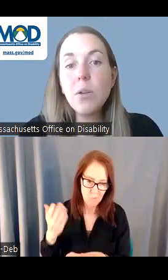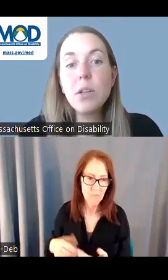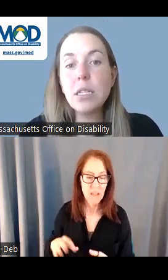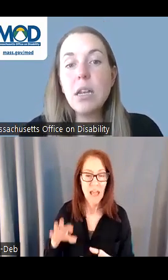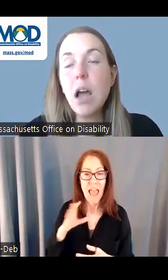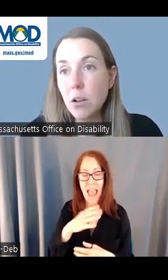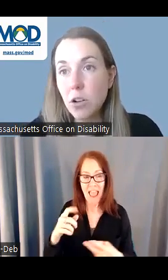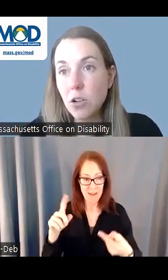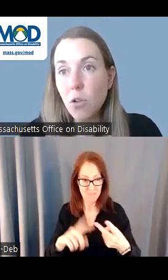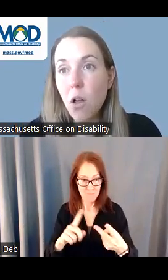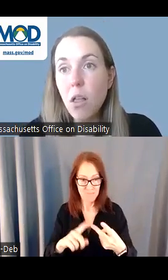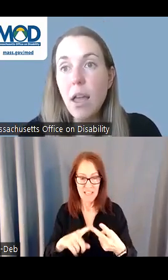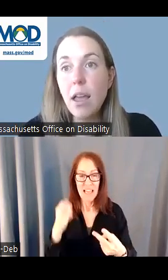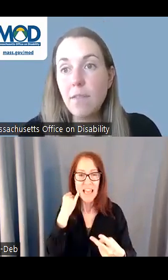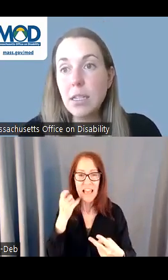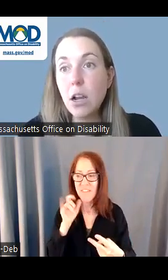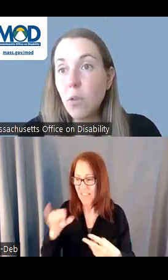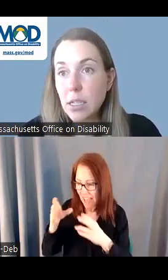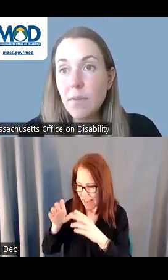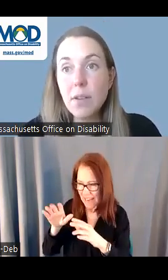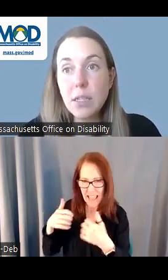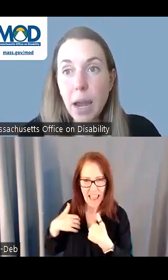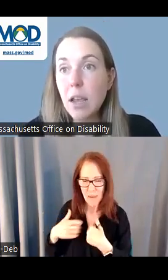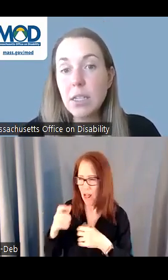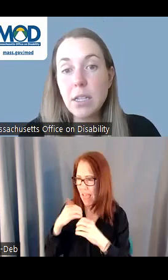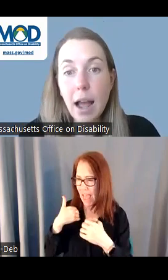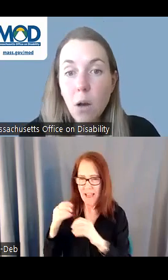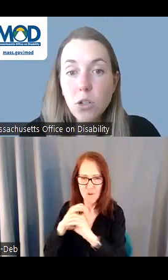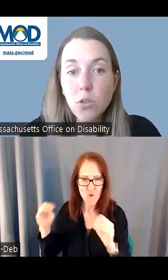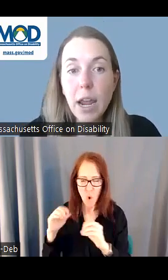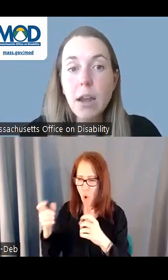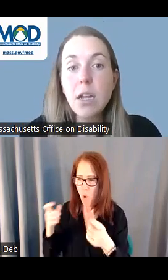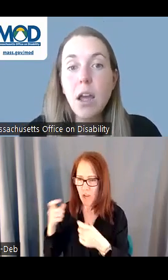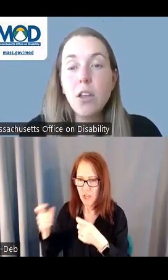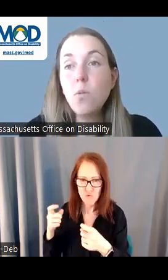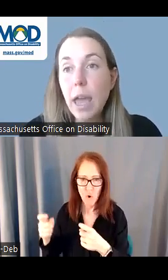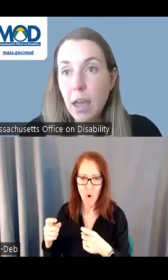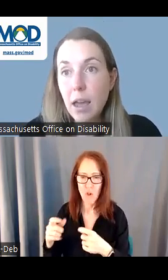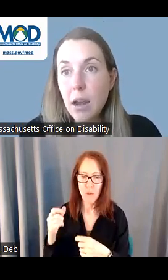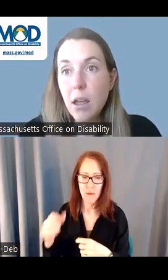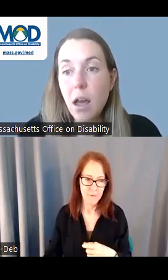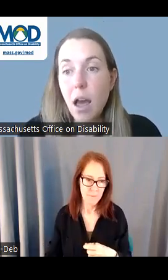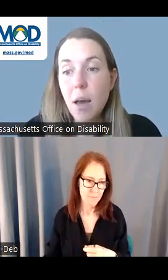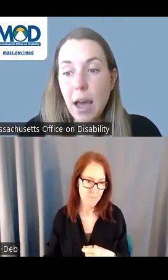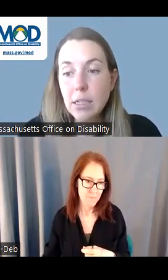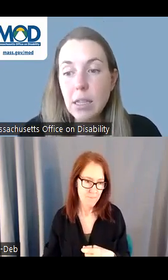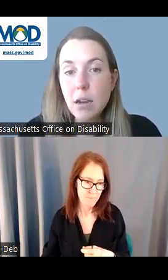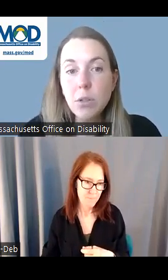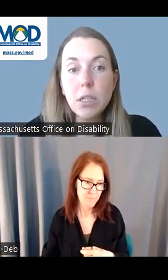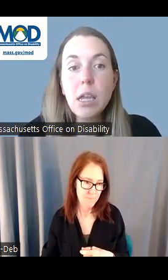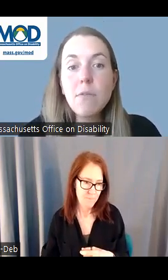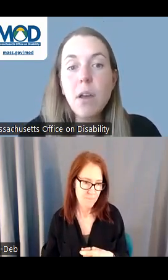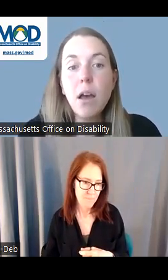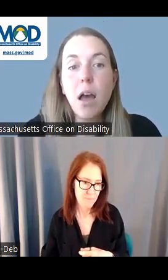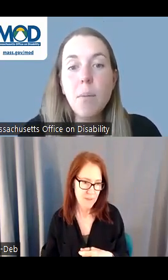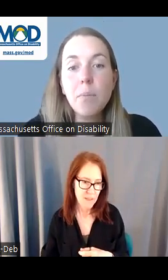if the animal is not under control, if it's aggressive, if it's biting, if it's not house trained, you can ask the animal